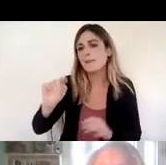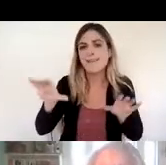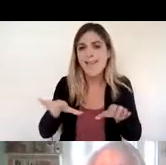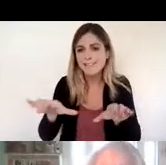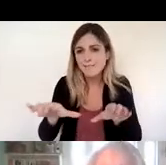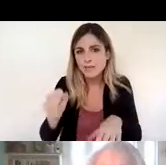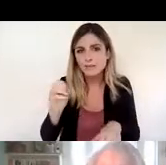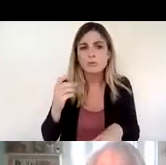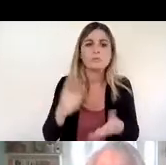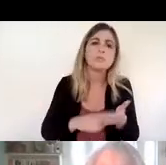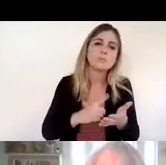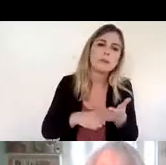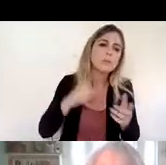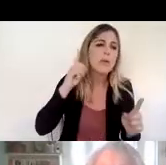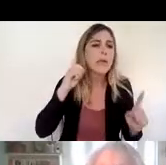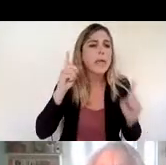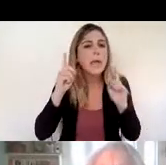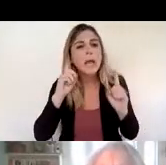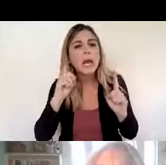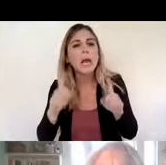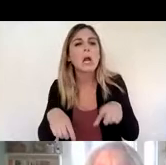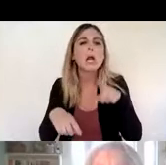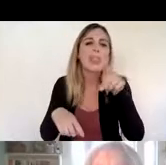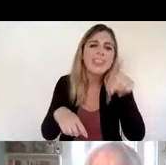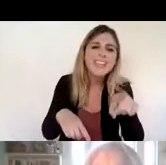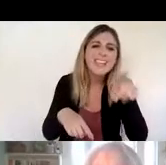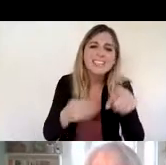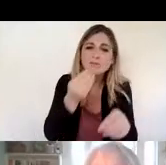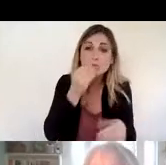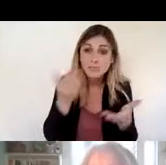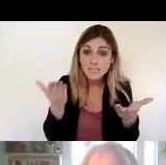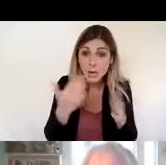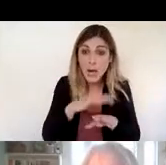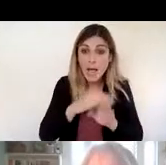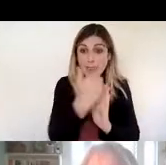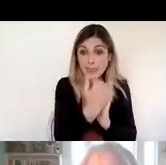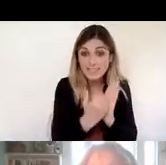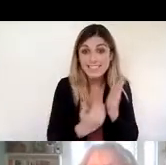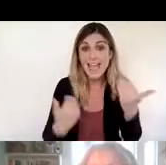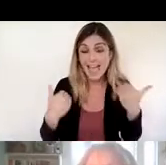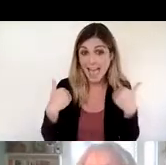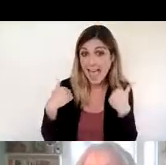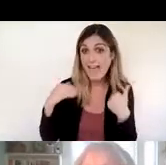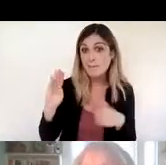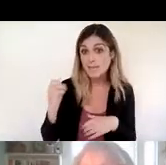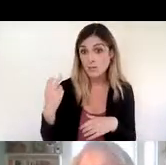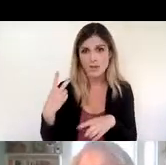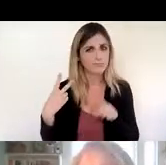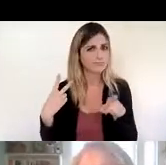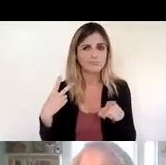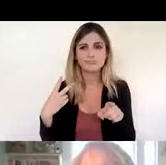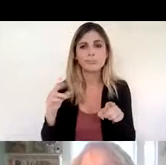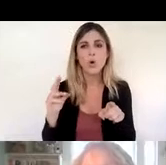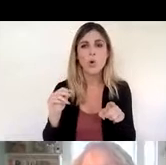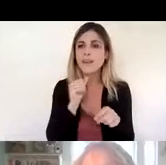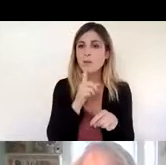like miso and tempeh have vitamin B12 or sourdough bread or sea veggies or shiitake mushrooms. What they have, what the research